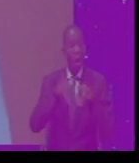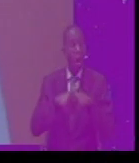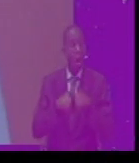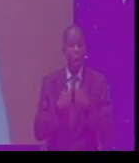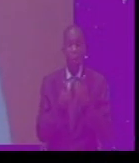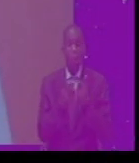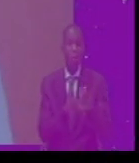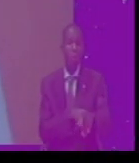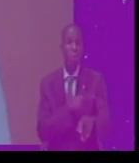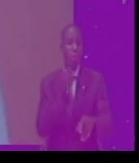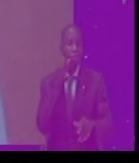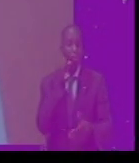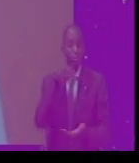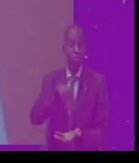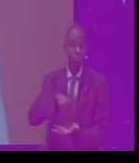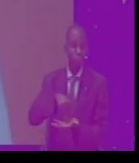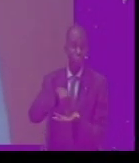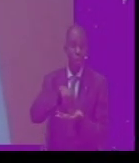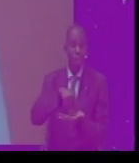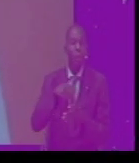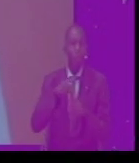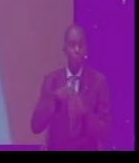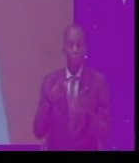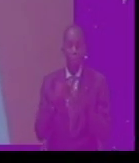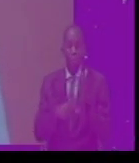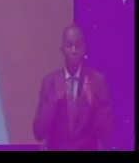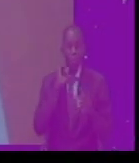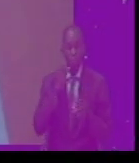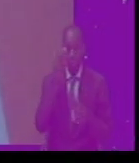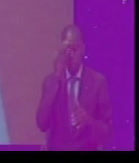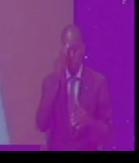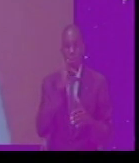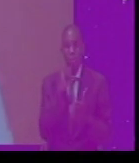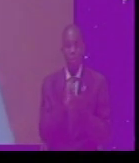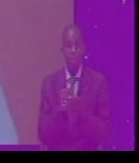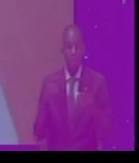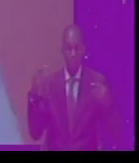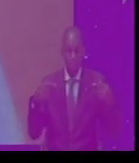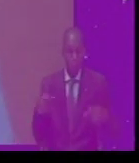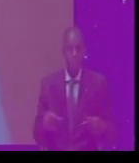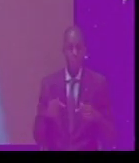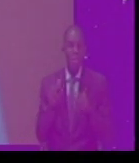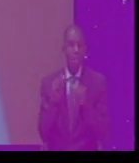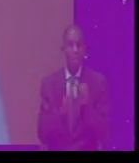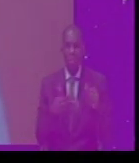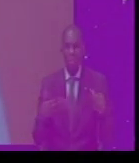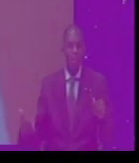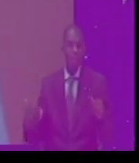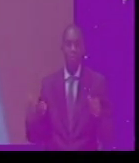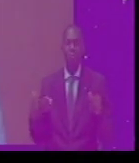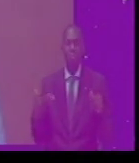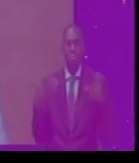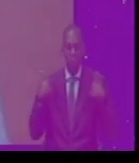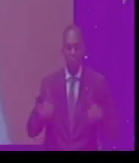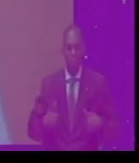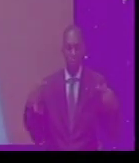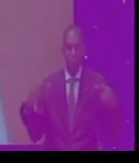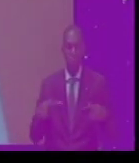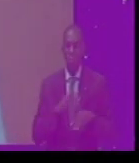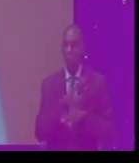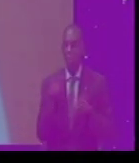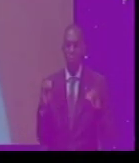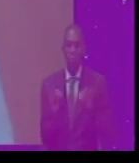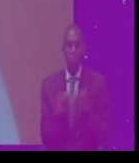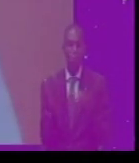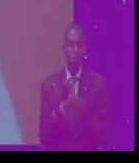program, I don't know how many hours I was able to stand up, but by the end, all the pain disappeared. My throat,